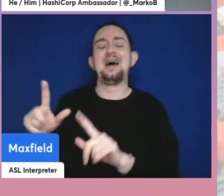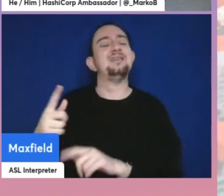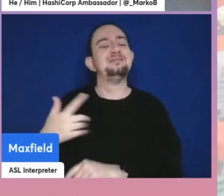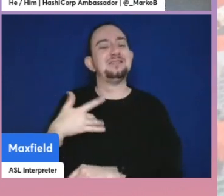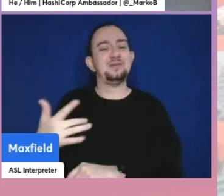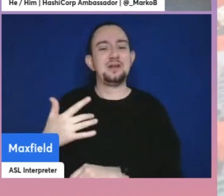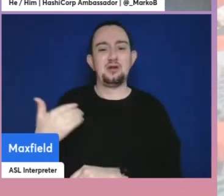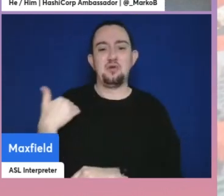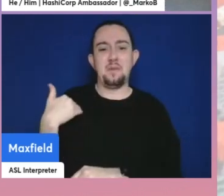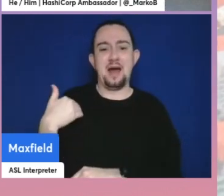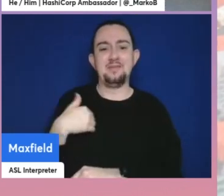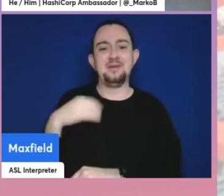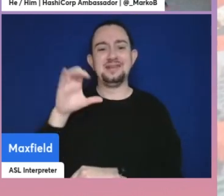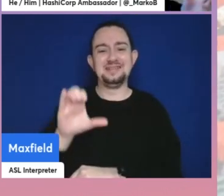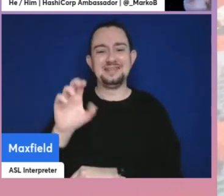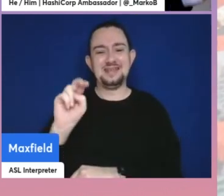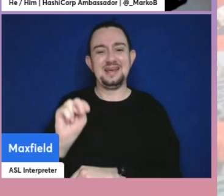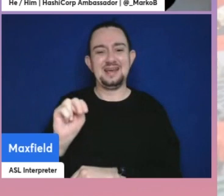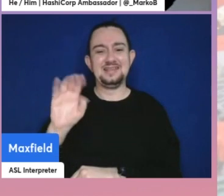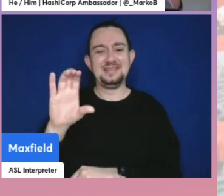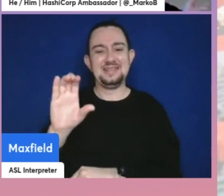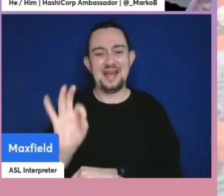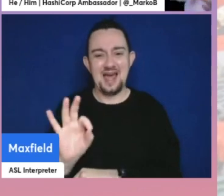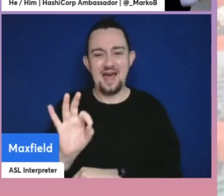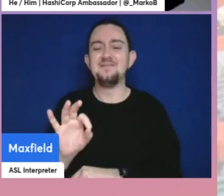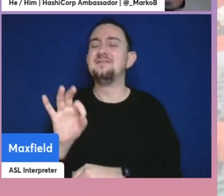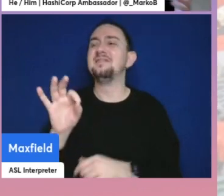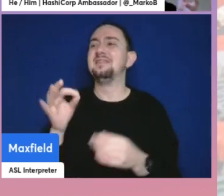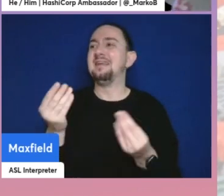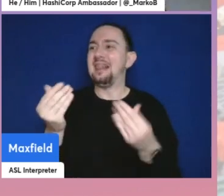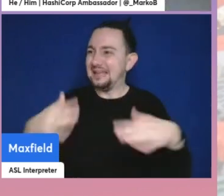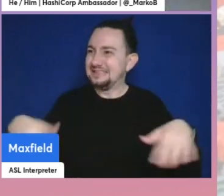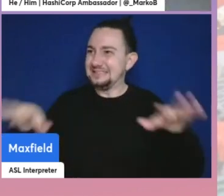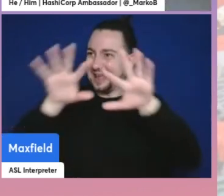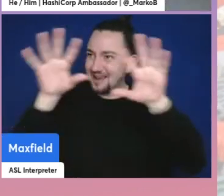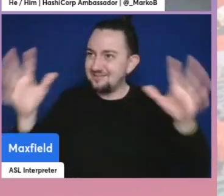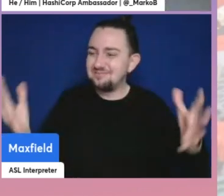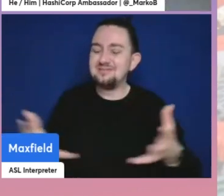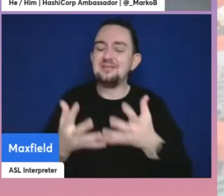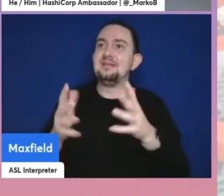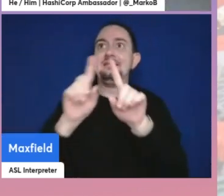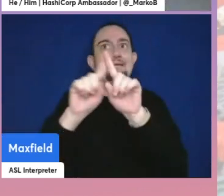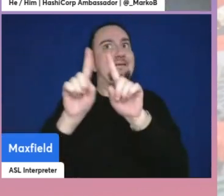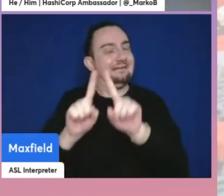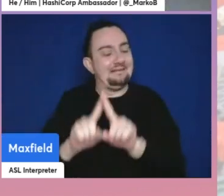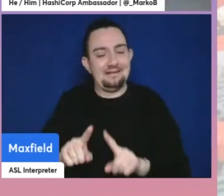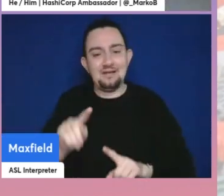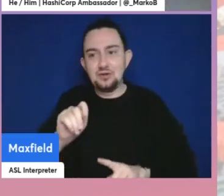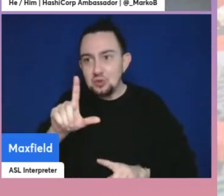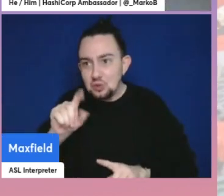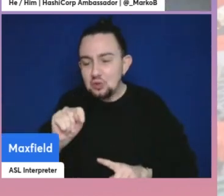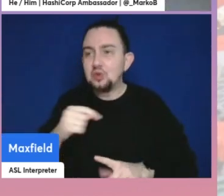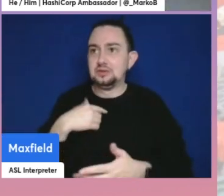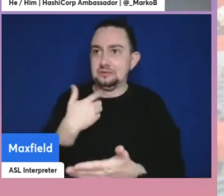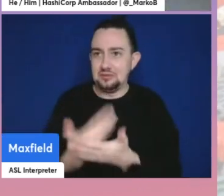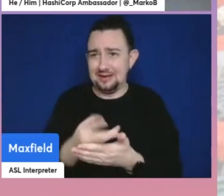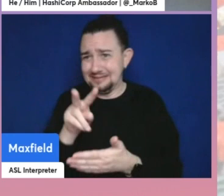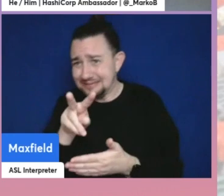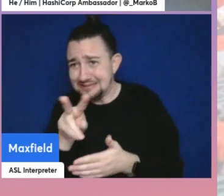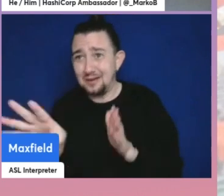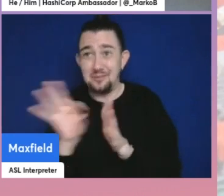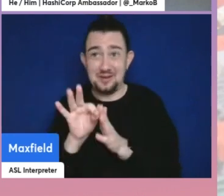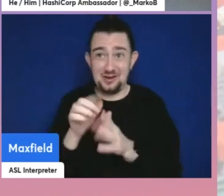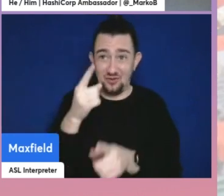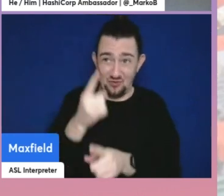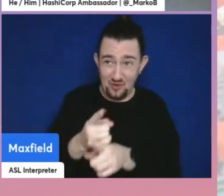CNCF landscape, where, there is a plethora of tooling, but, coming into the space or trying to pick the right one is probably can be